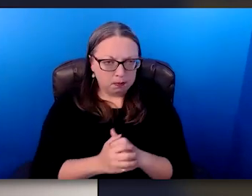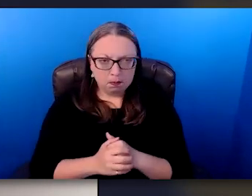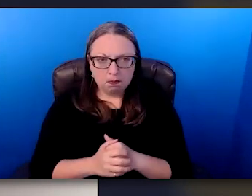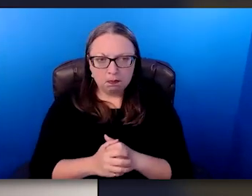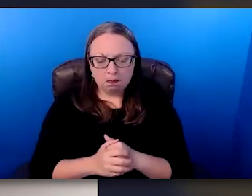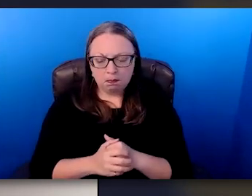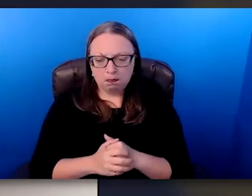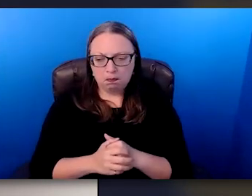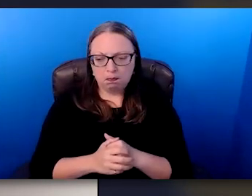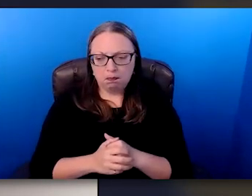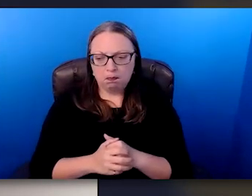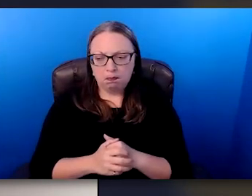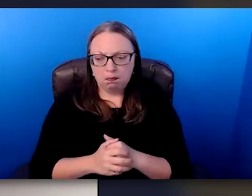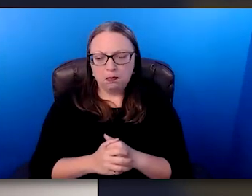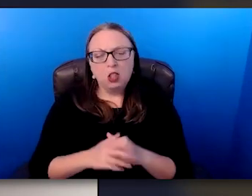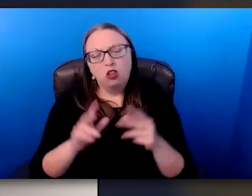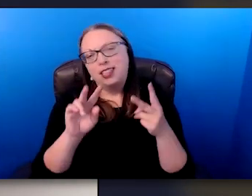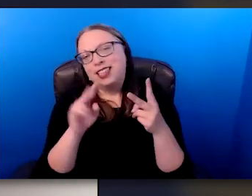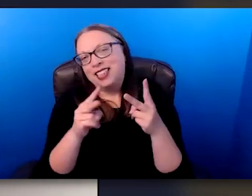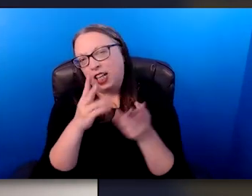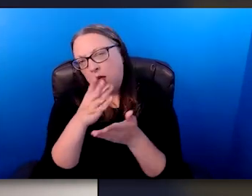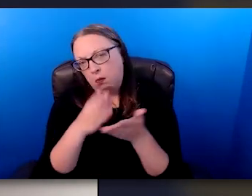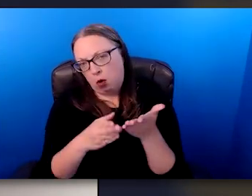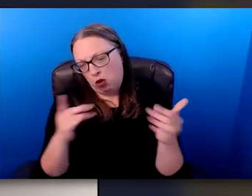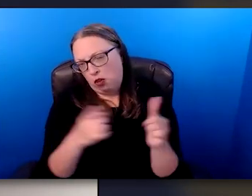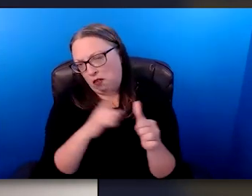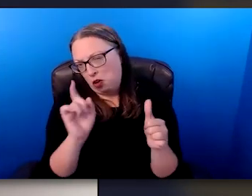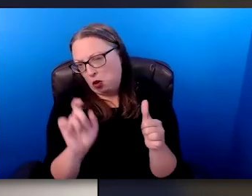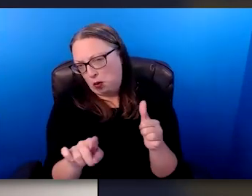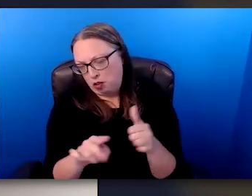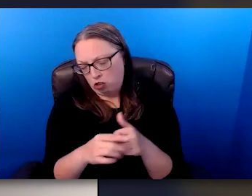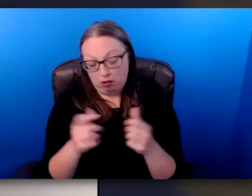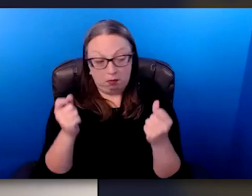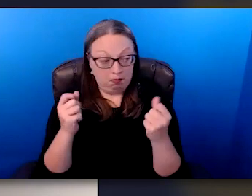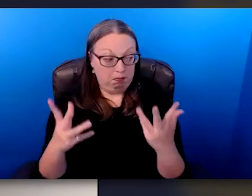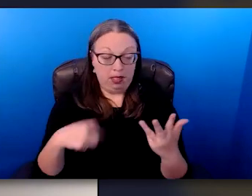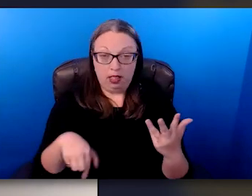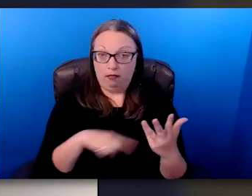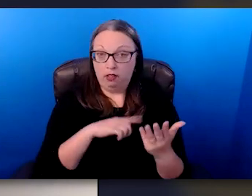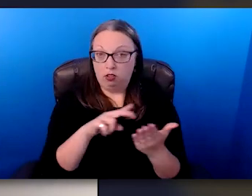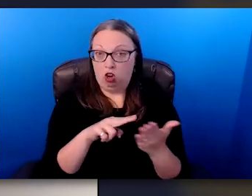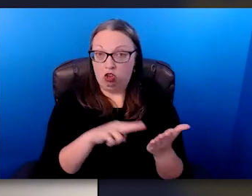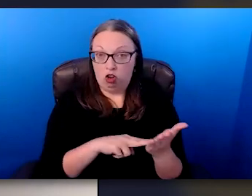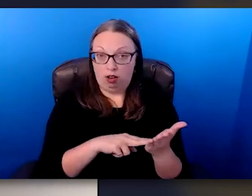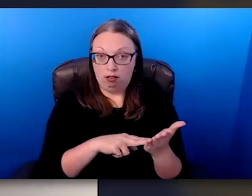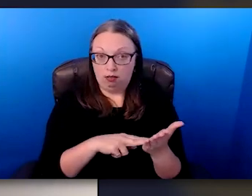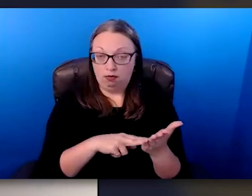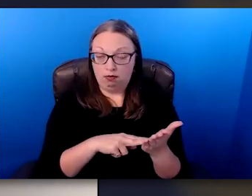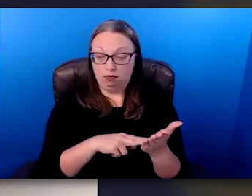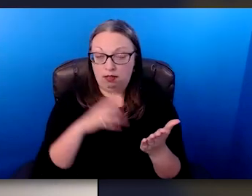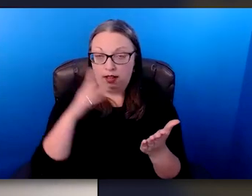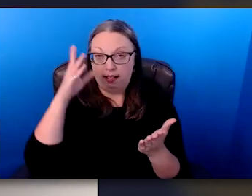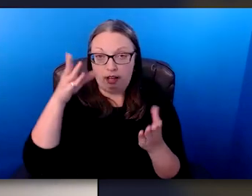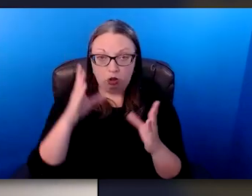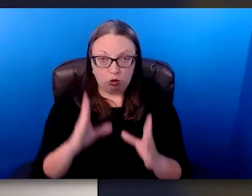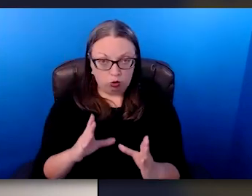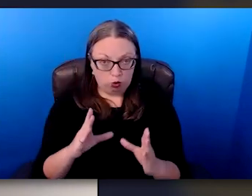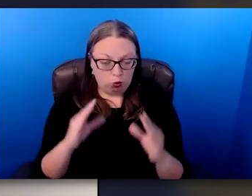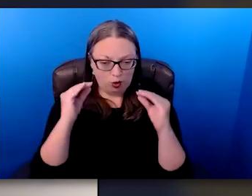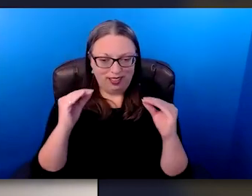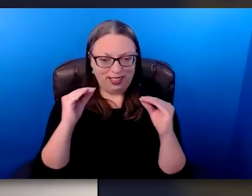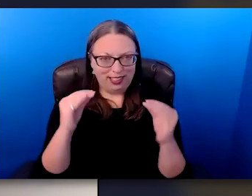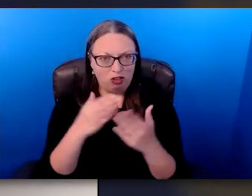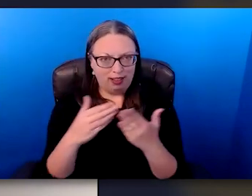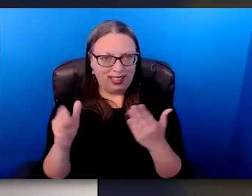a second part to the first question there. A lot of us contract lecturers are teaching things like the